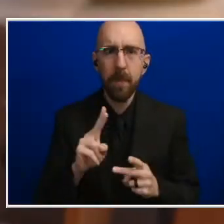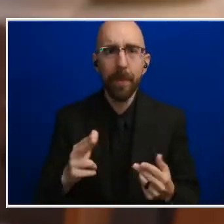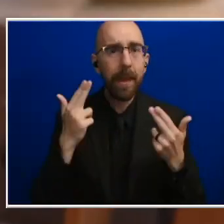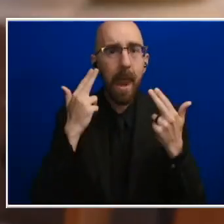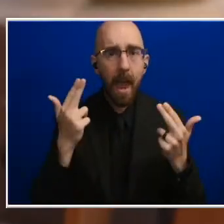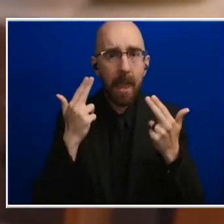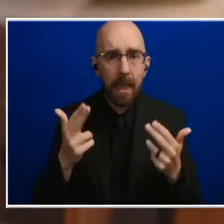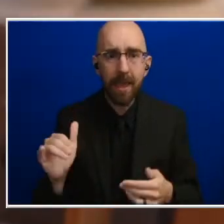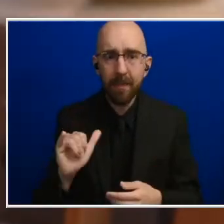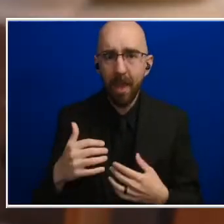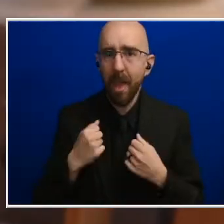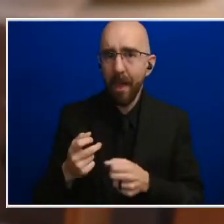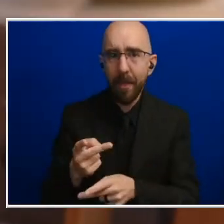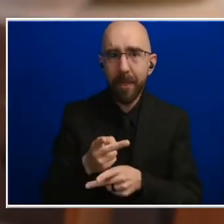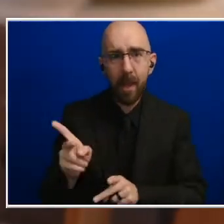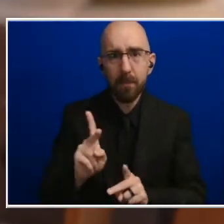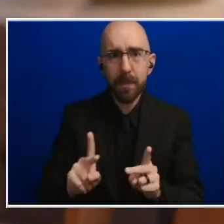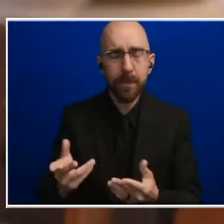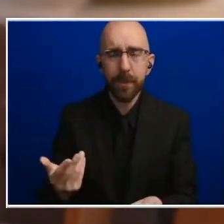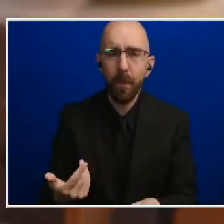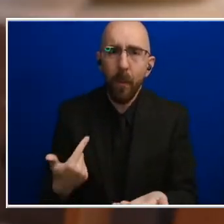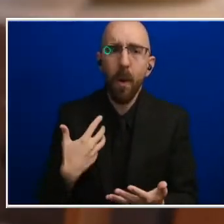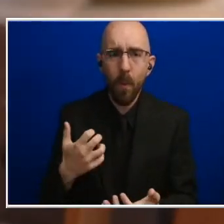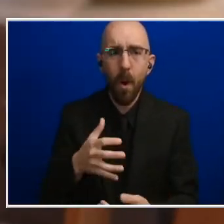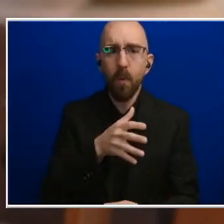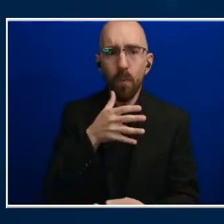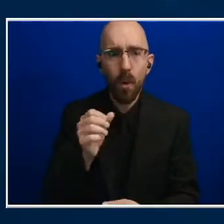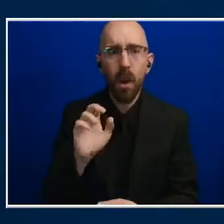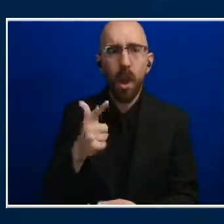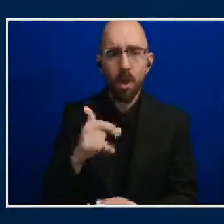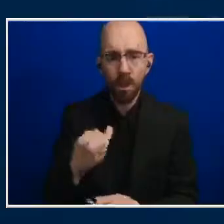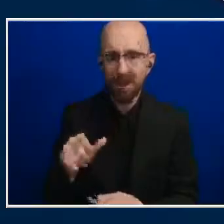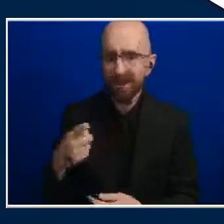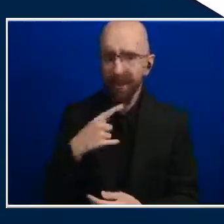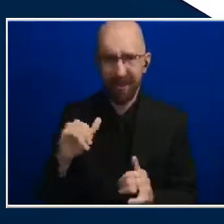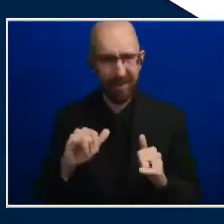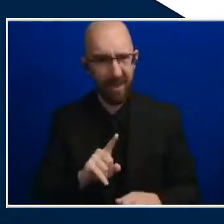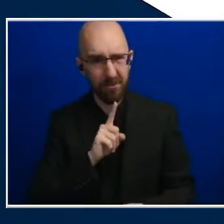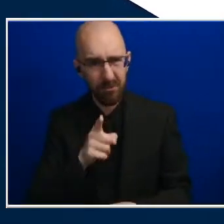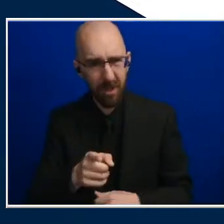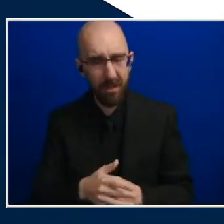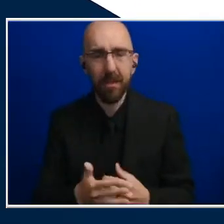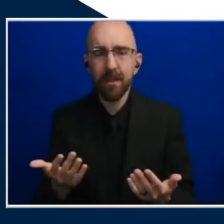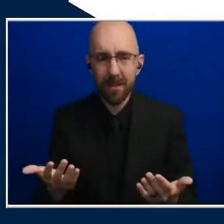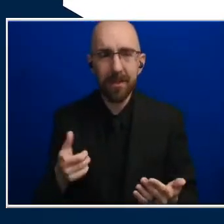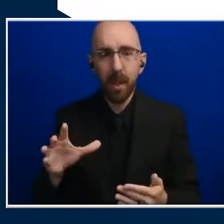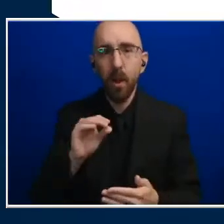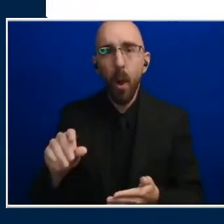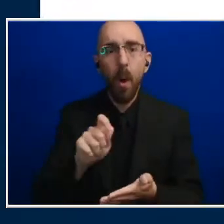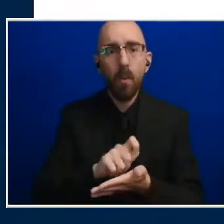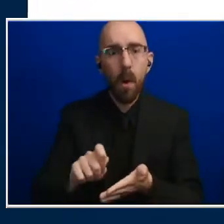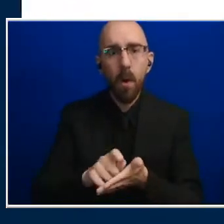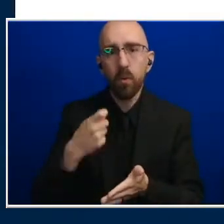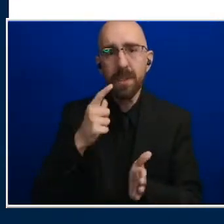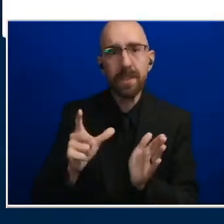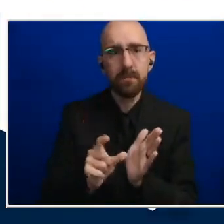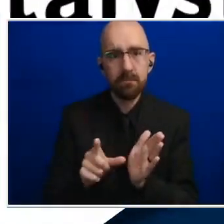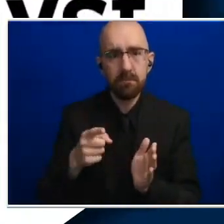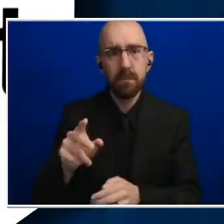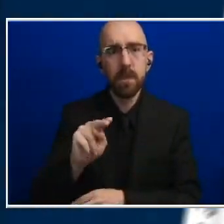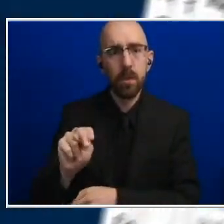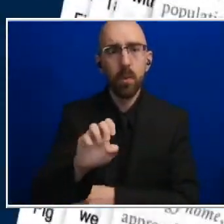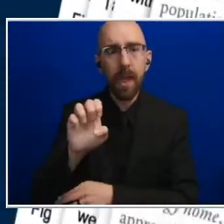healthcare. I tell oh, I want to do rural oncology, like, is that a thing, He co-authored a recently published article in the New England Journal of